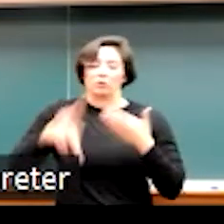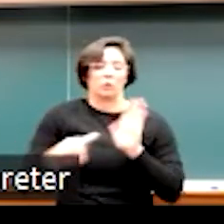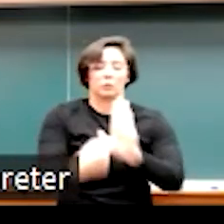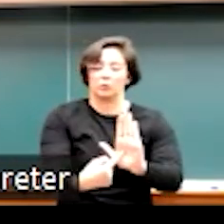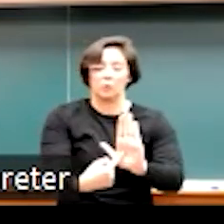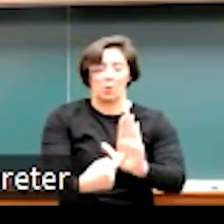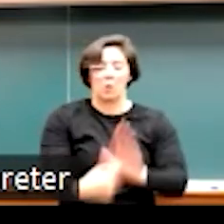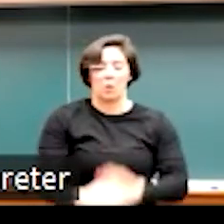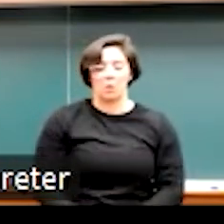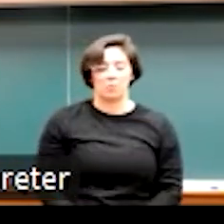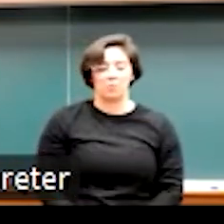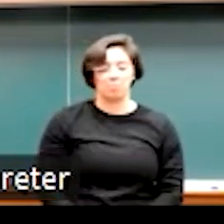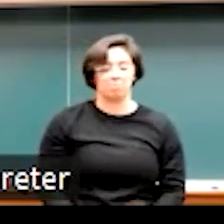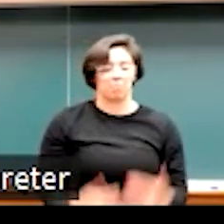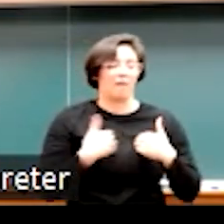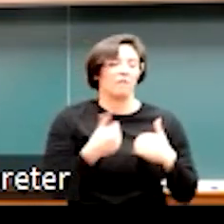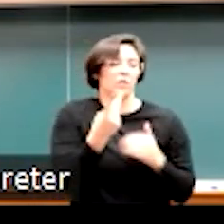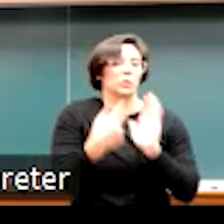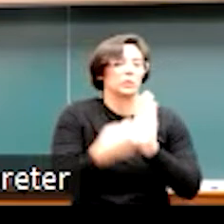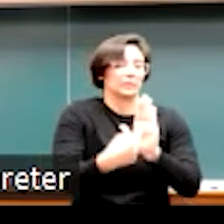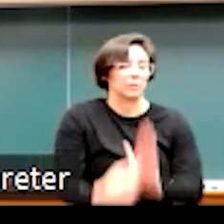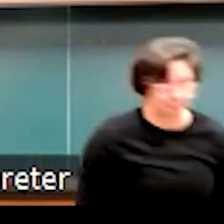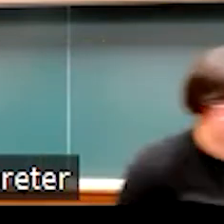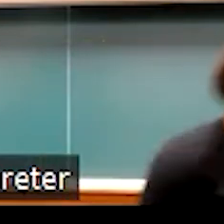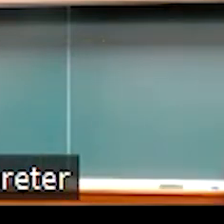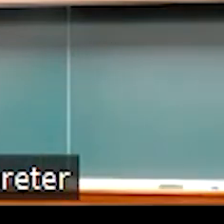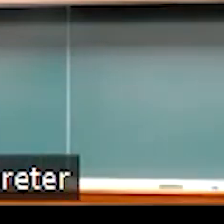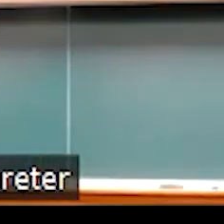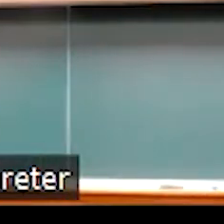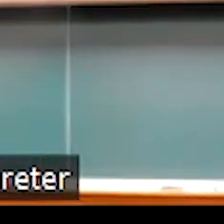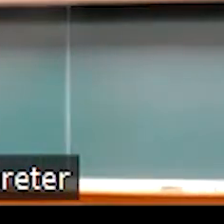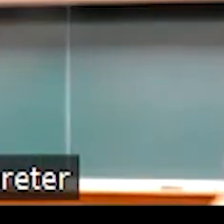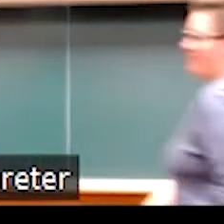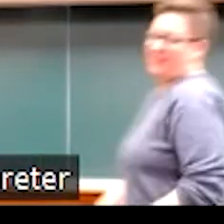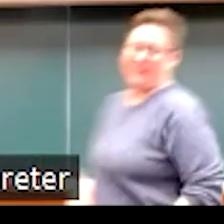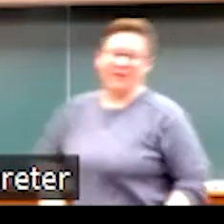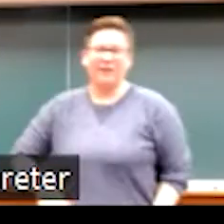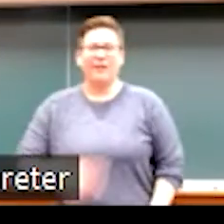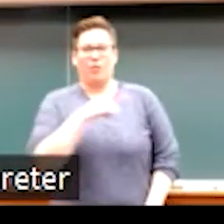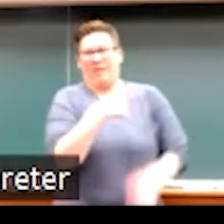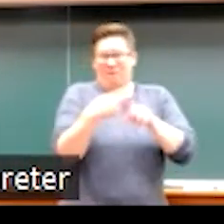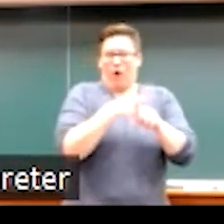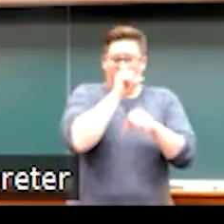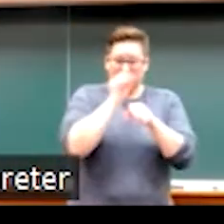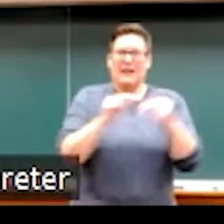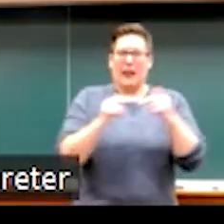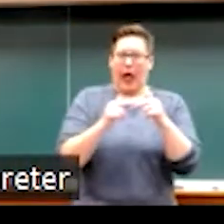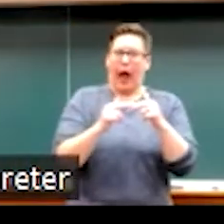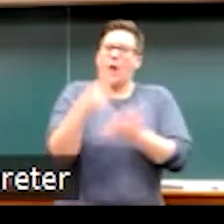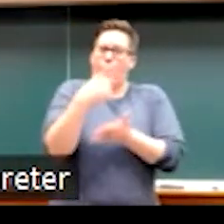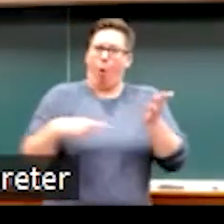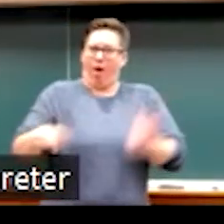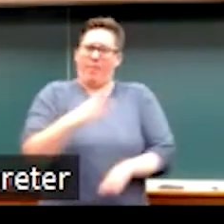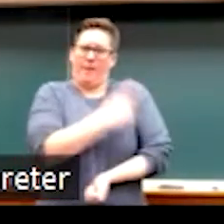present to you, but I do have a few examples of some of the information they get. These are from the actual slides that people get once